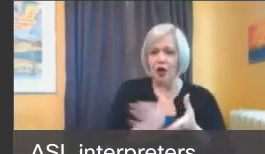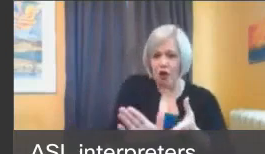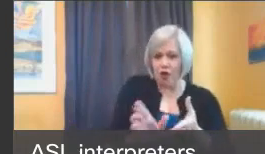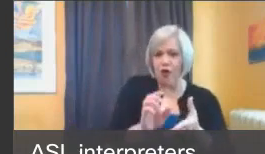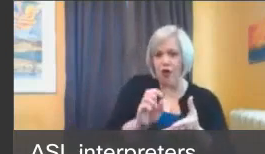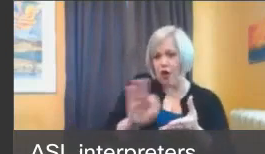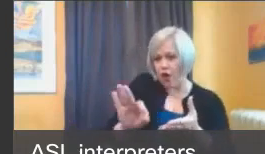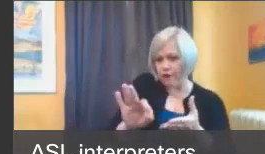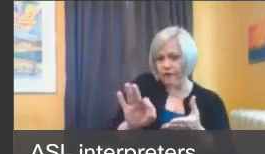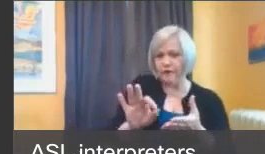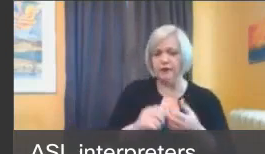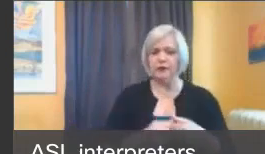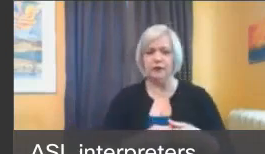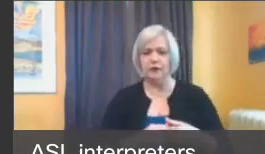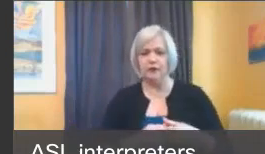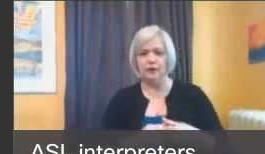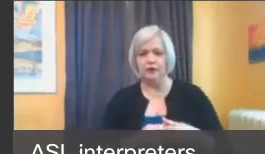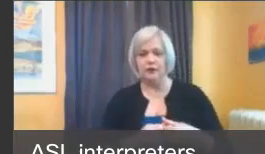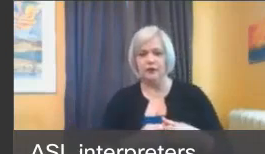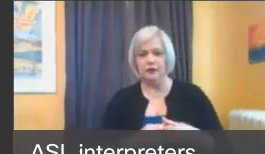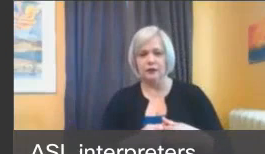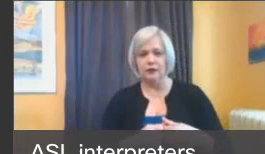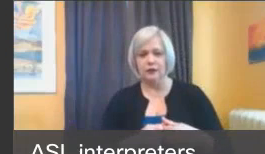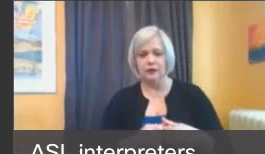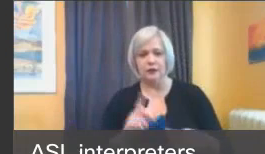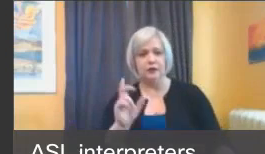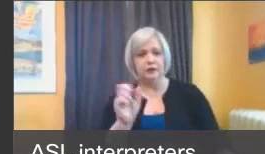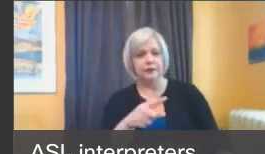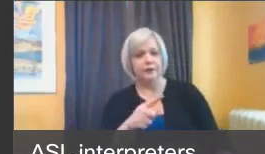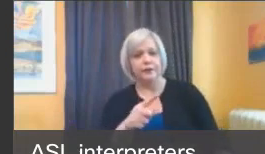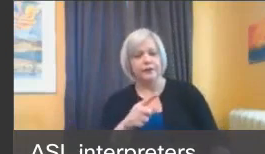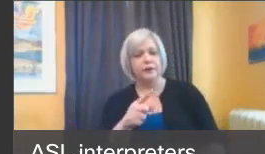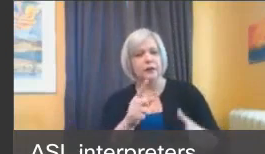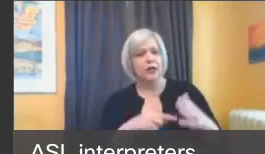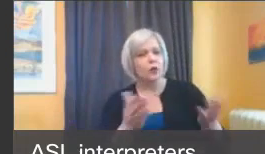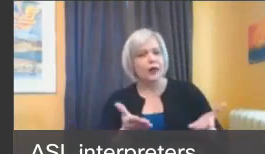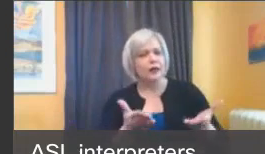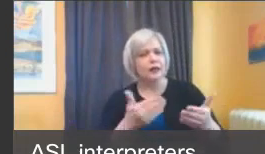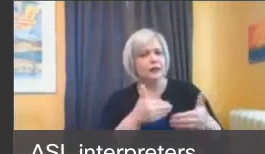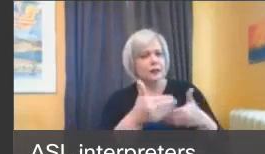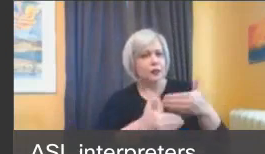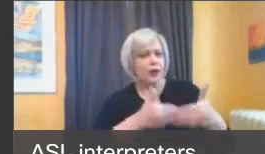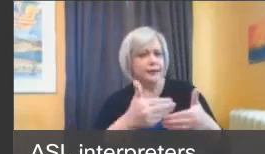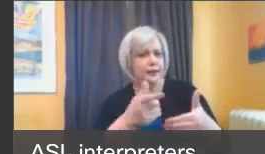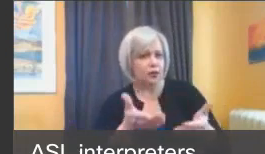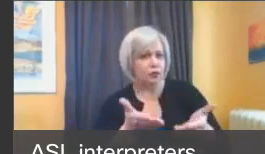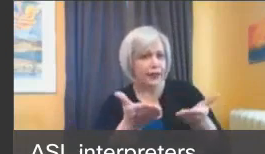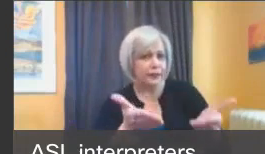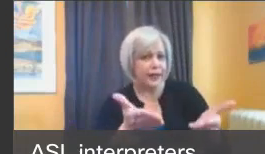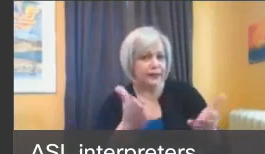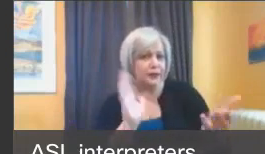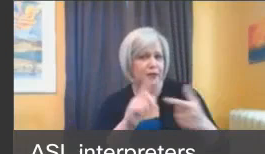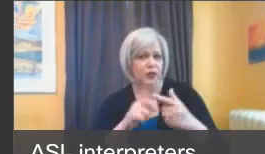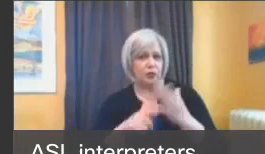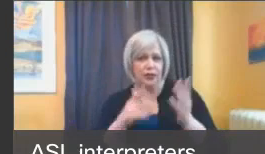voters. But what is the process that you would recommend as opposed to the process? I don't know what